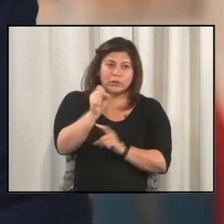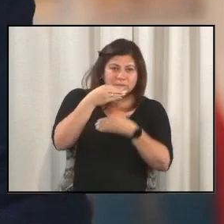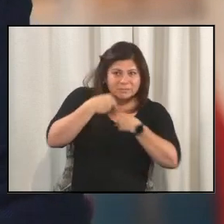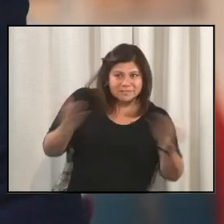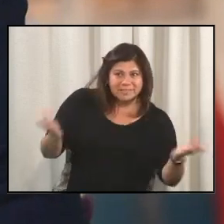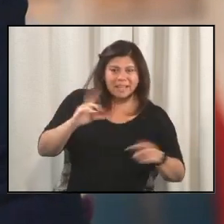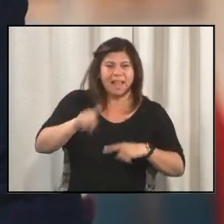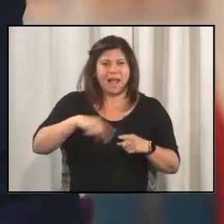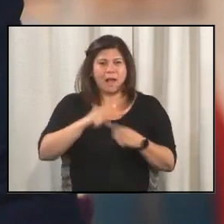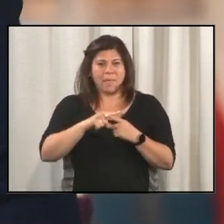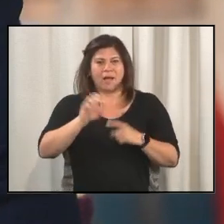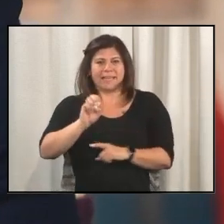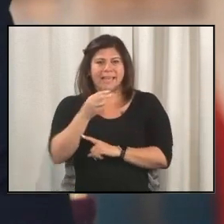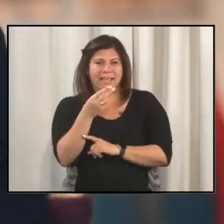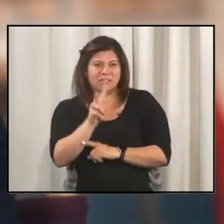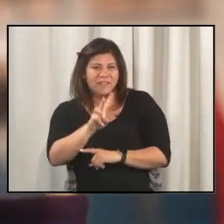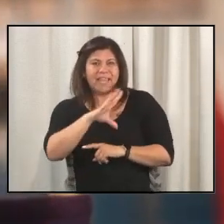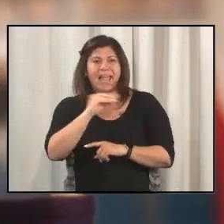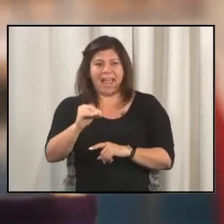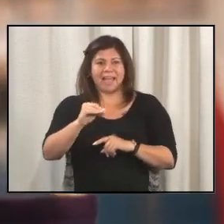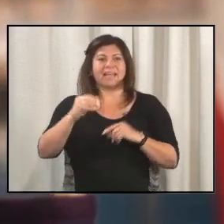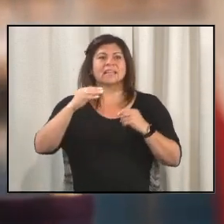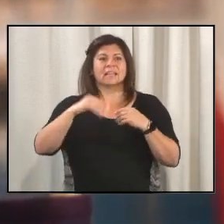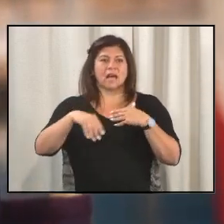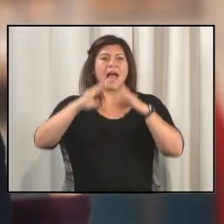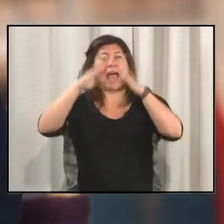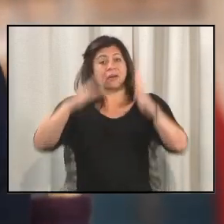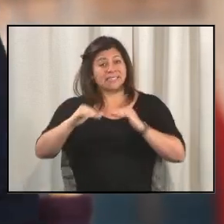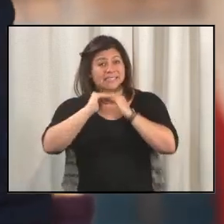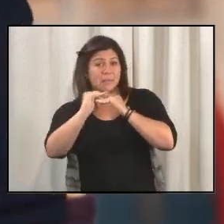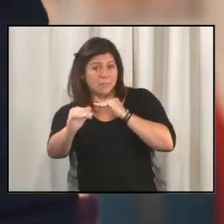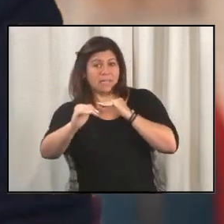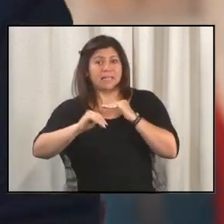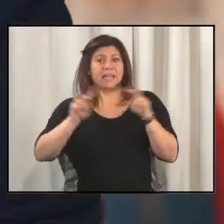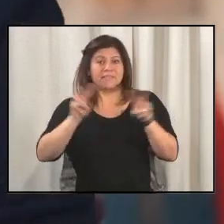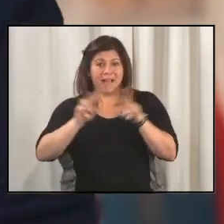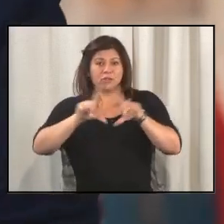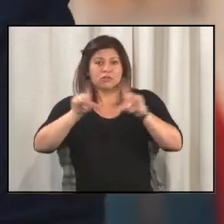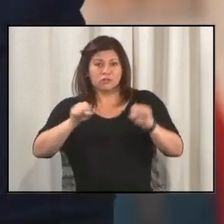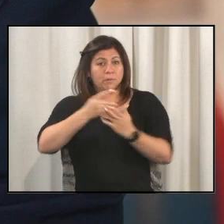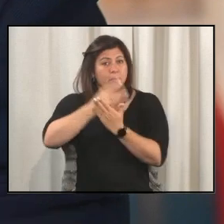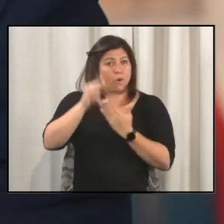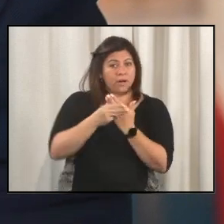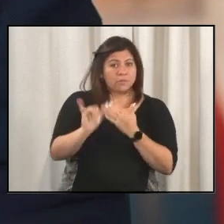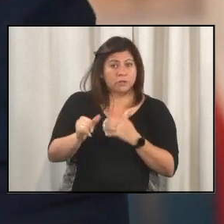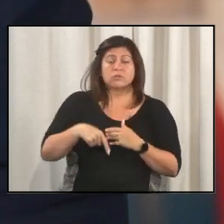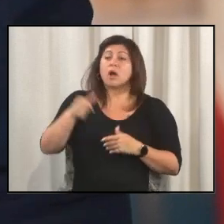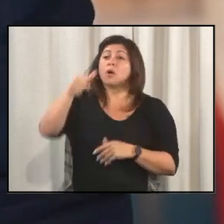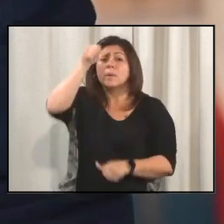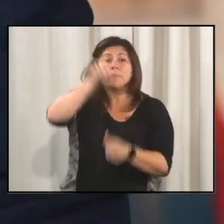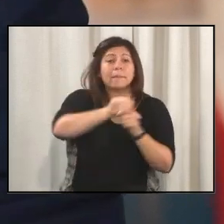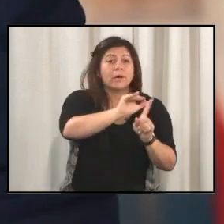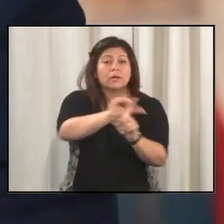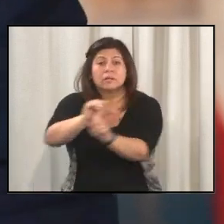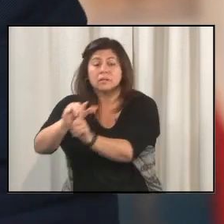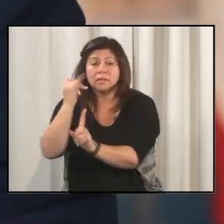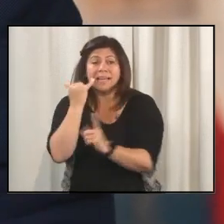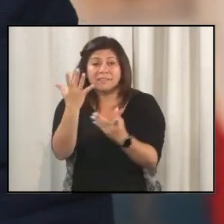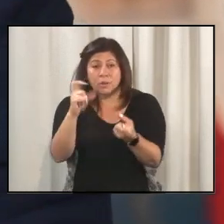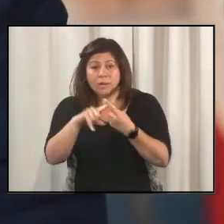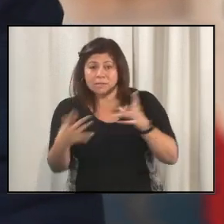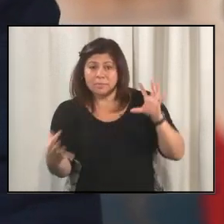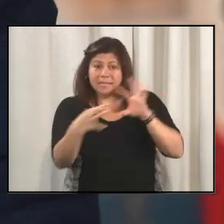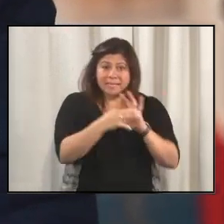housing voucher and housing stability voucher programs. As a reminder, if you want to get connected to housing